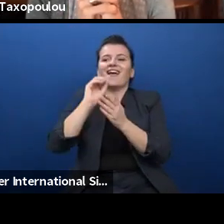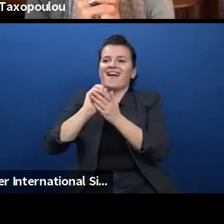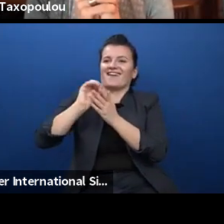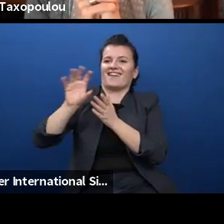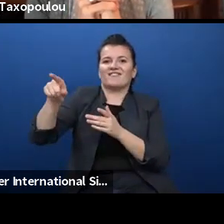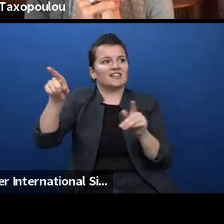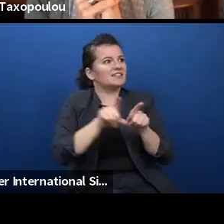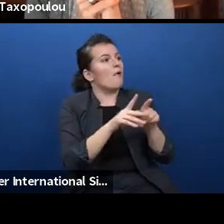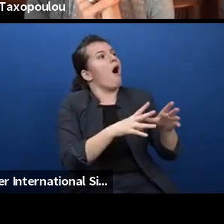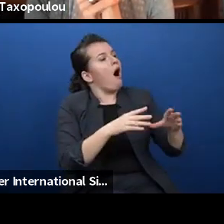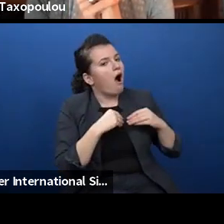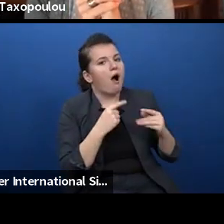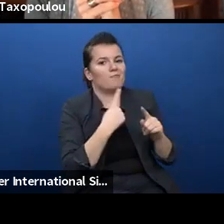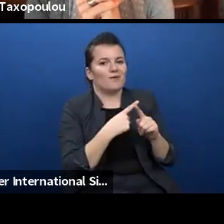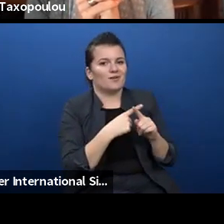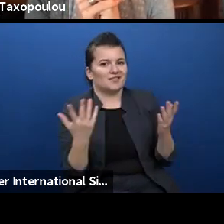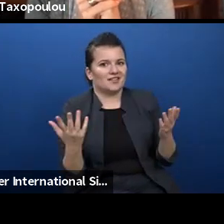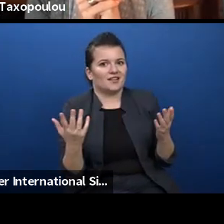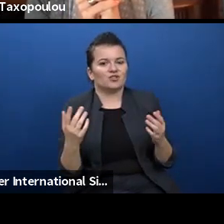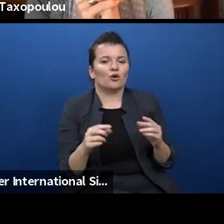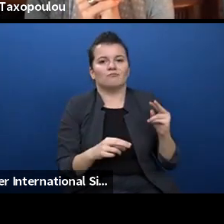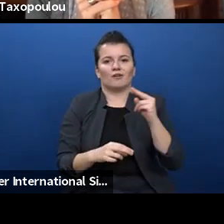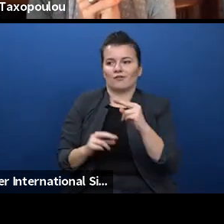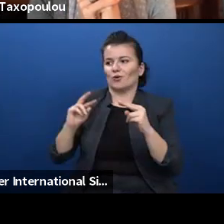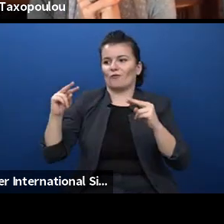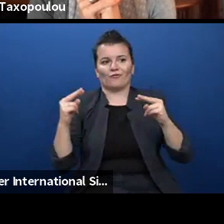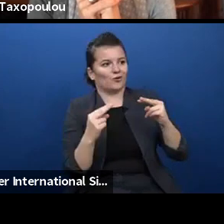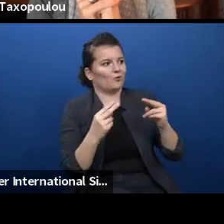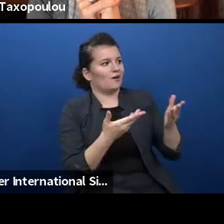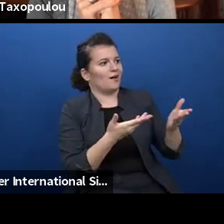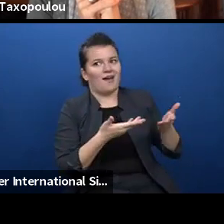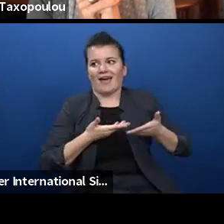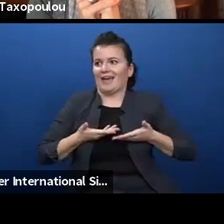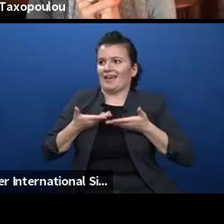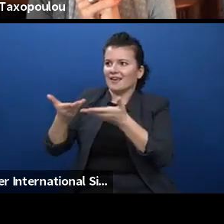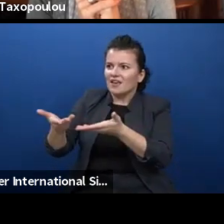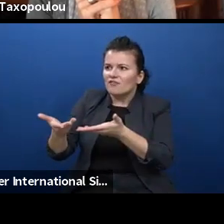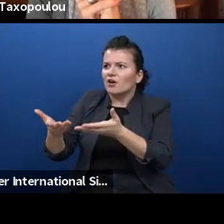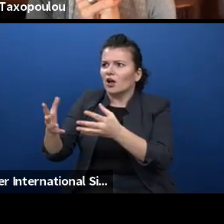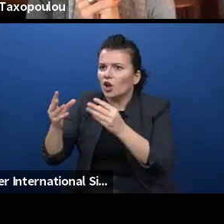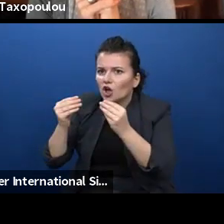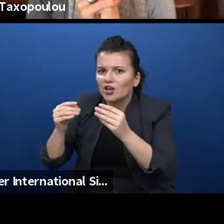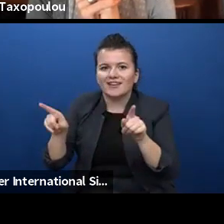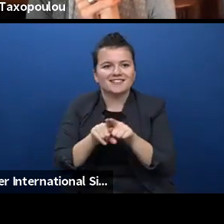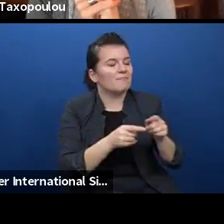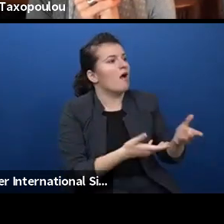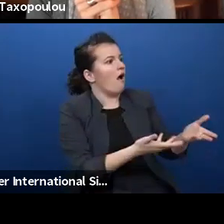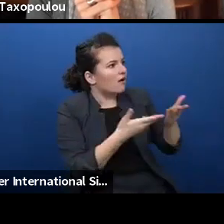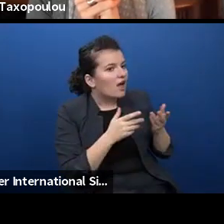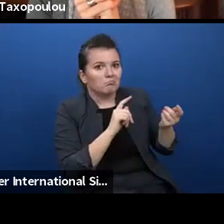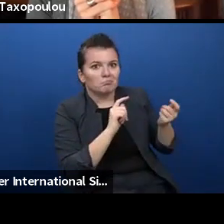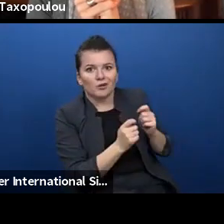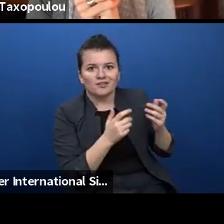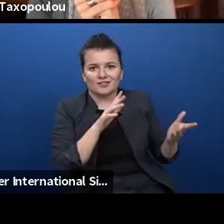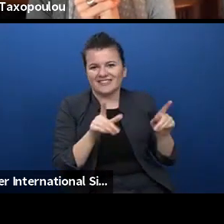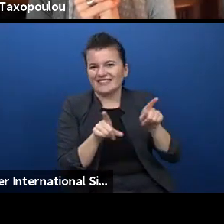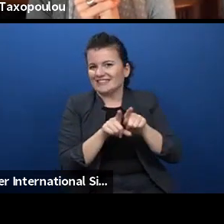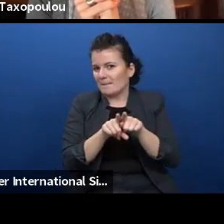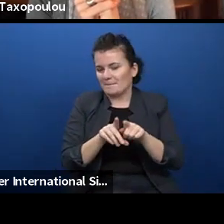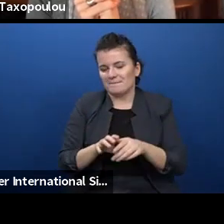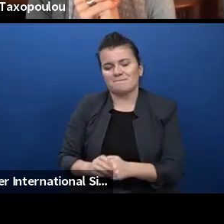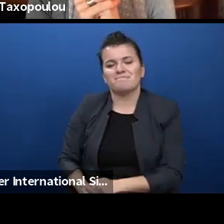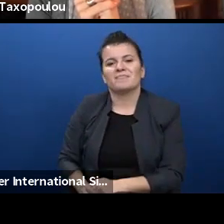that we work on. But just going back to that question of structures, if you like, One of the ways in which we worked from the very beginning at Creative